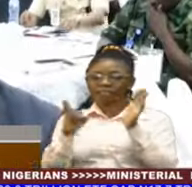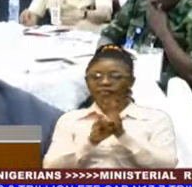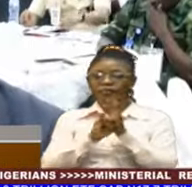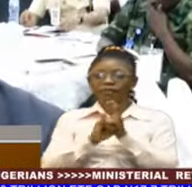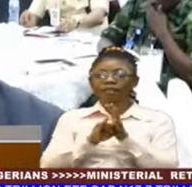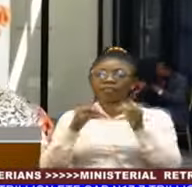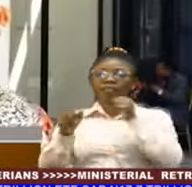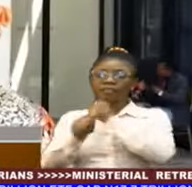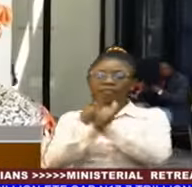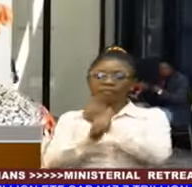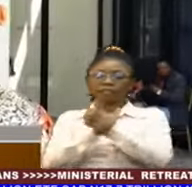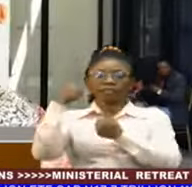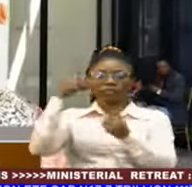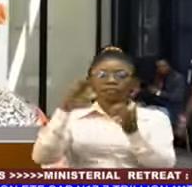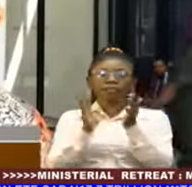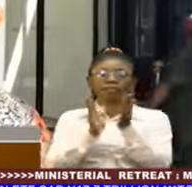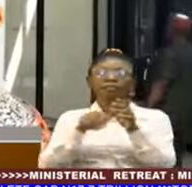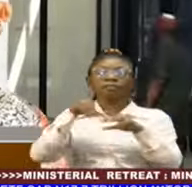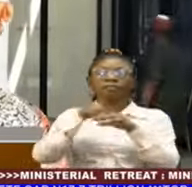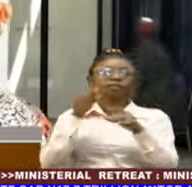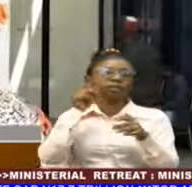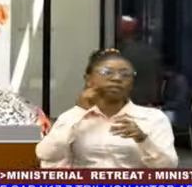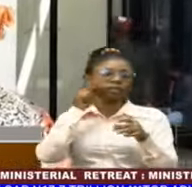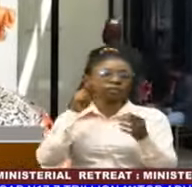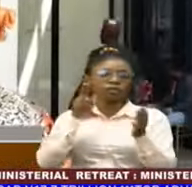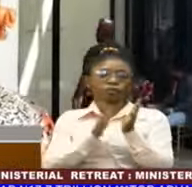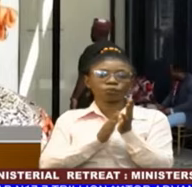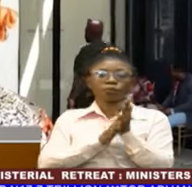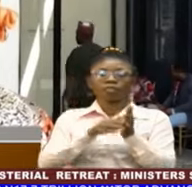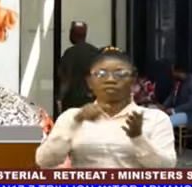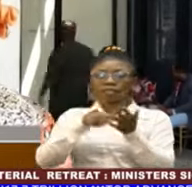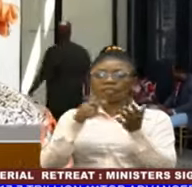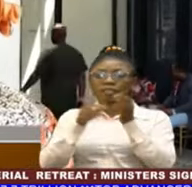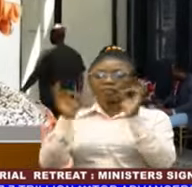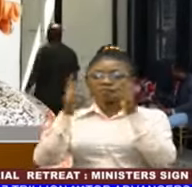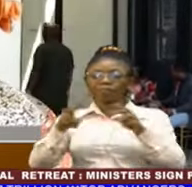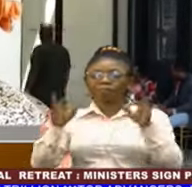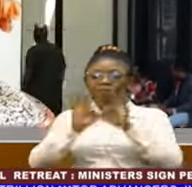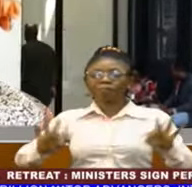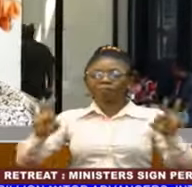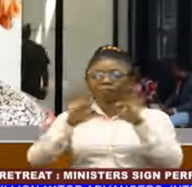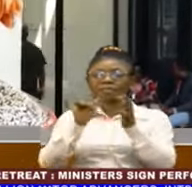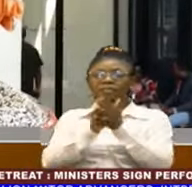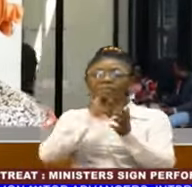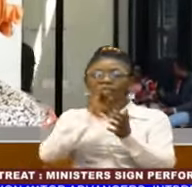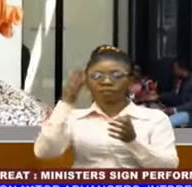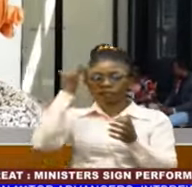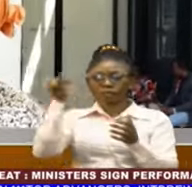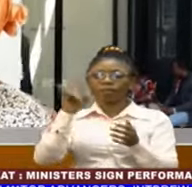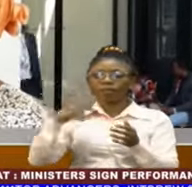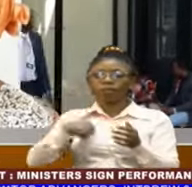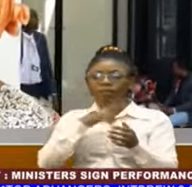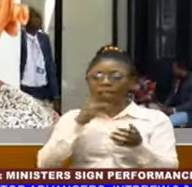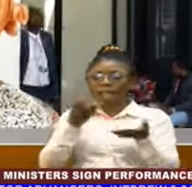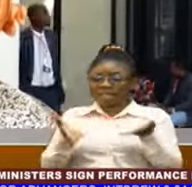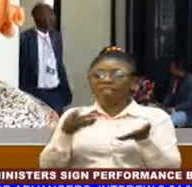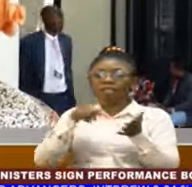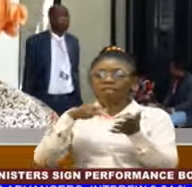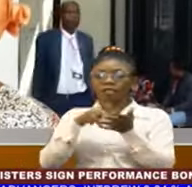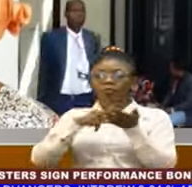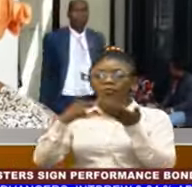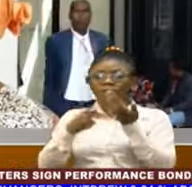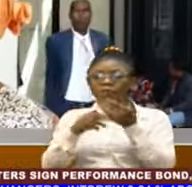School project. This meeting is very important, it's very critical. That is why the Commissioner of Education made sure that I'm here, that as this program